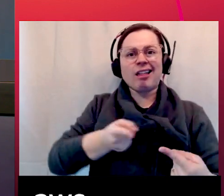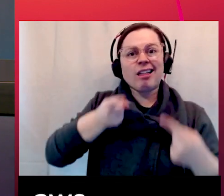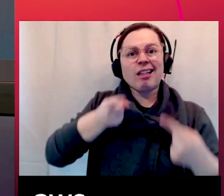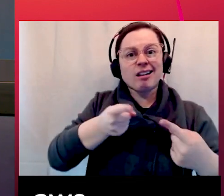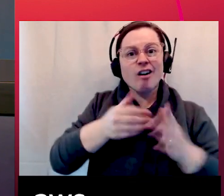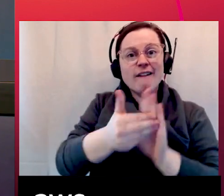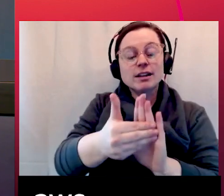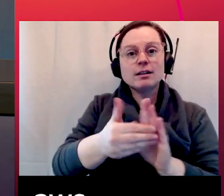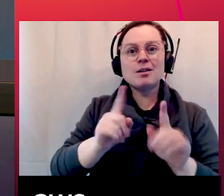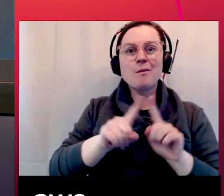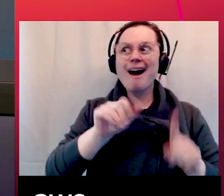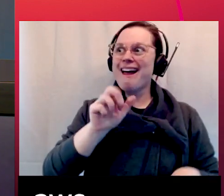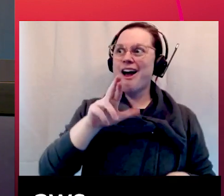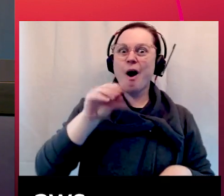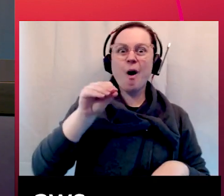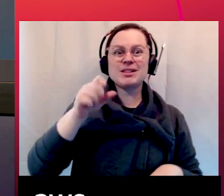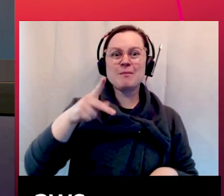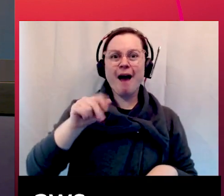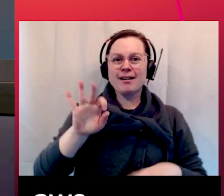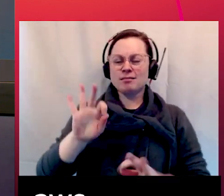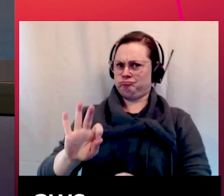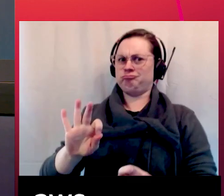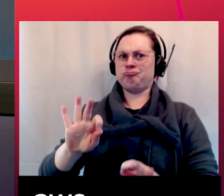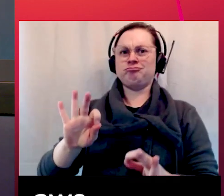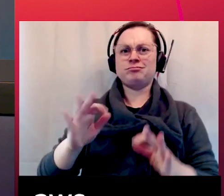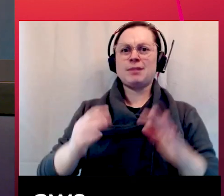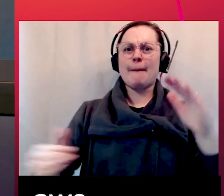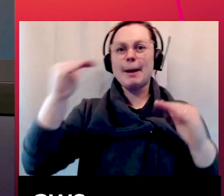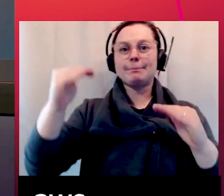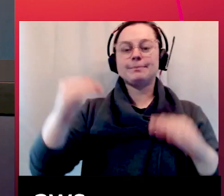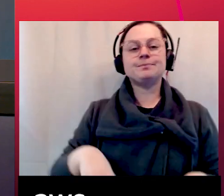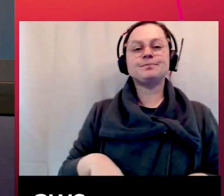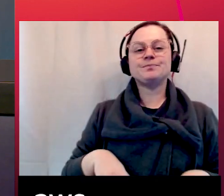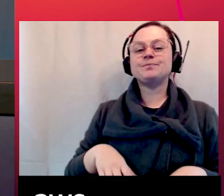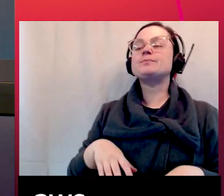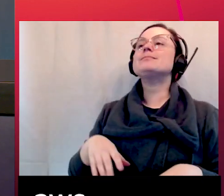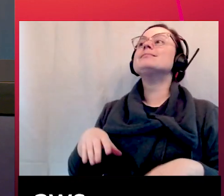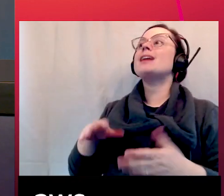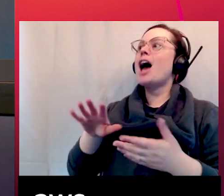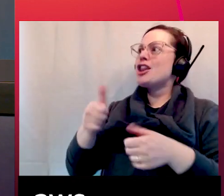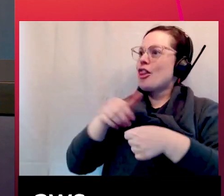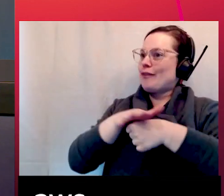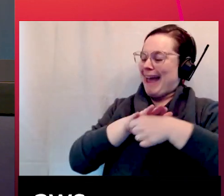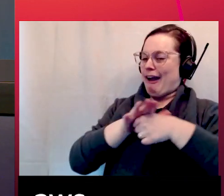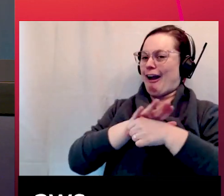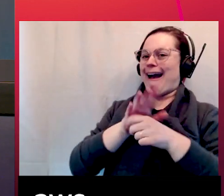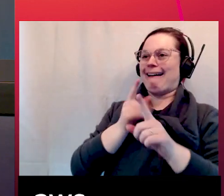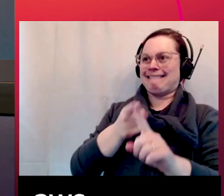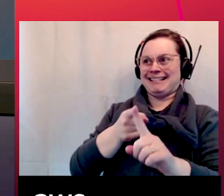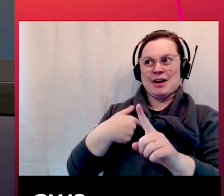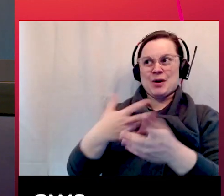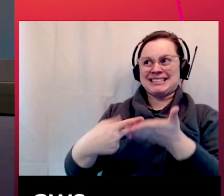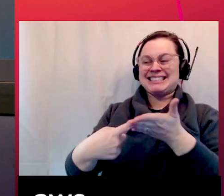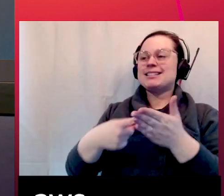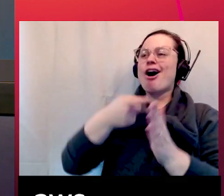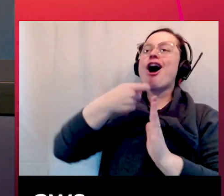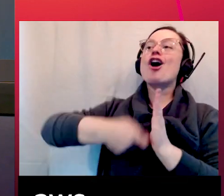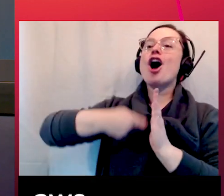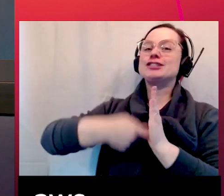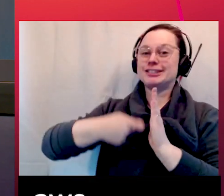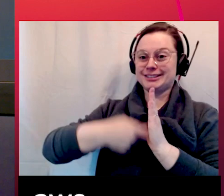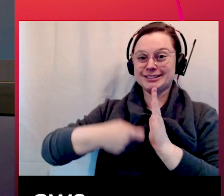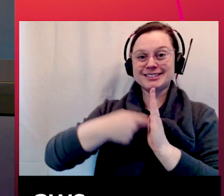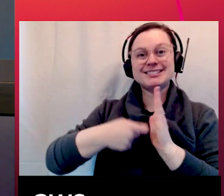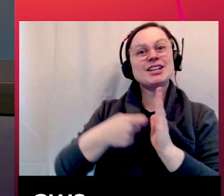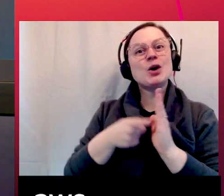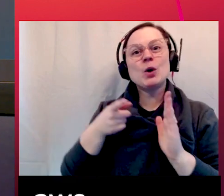get to, and this is another area I love too, cost, right? And something that you all at Aerospike